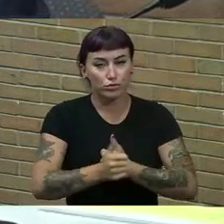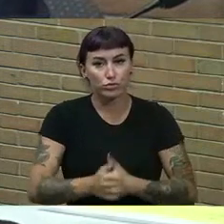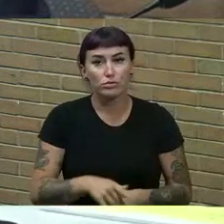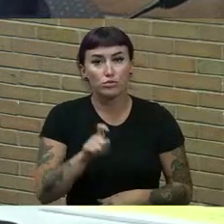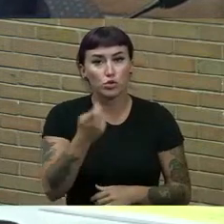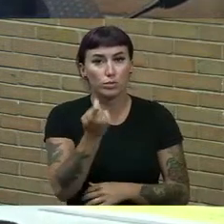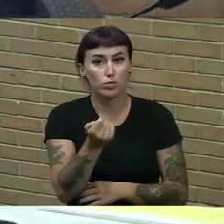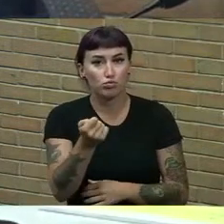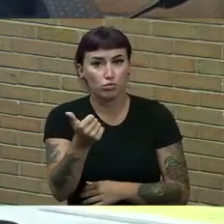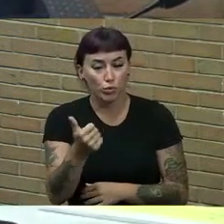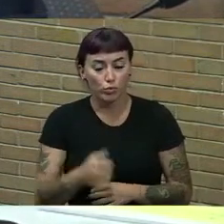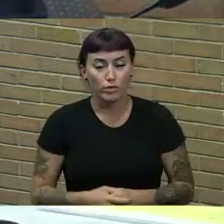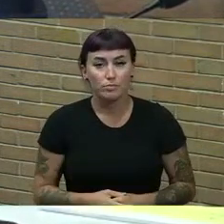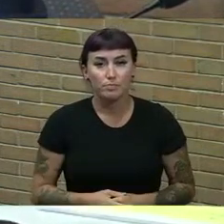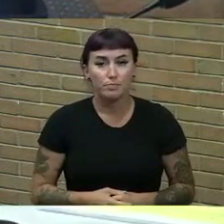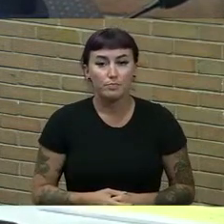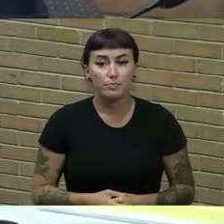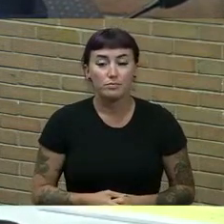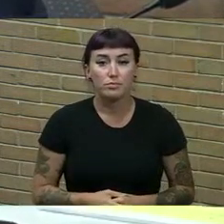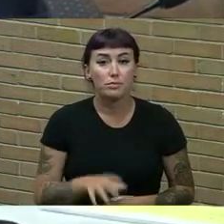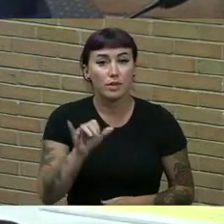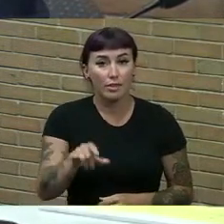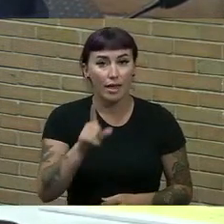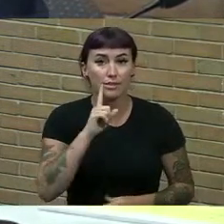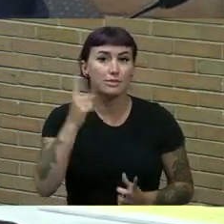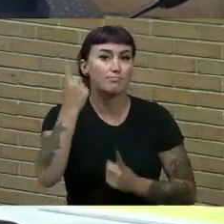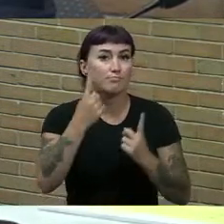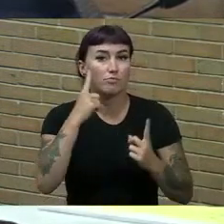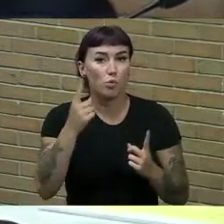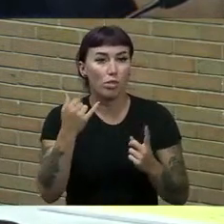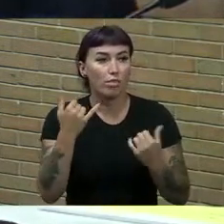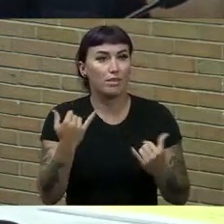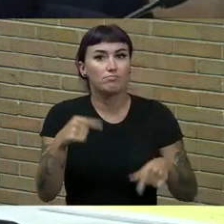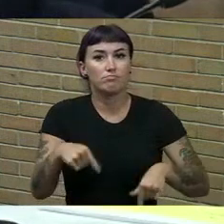be removed. And so that's the consideration for this public hearing.